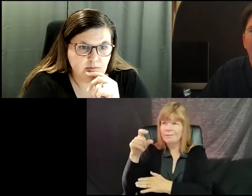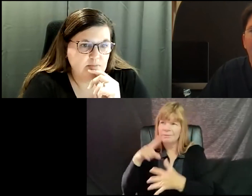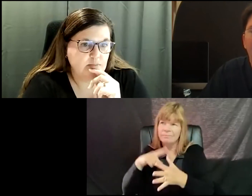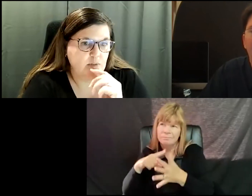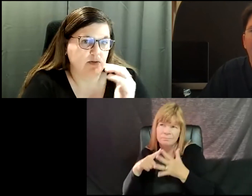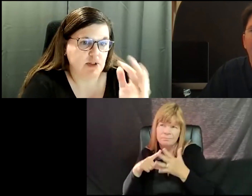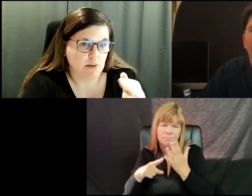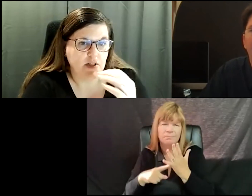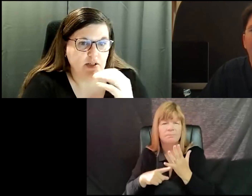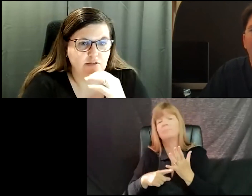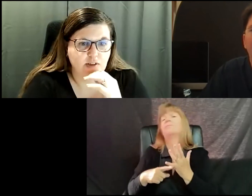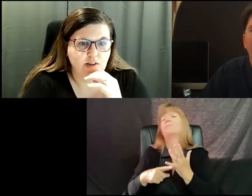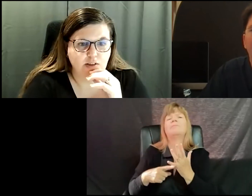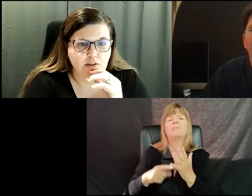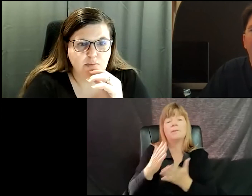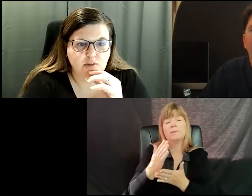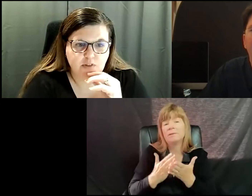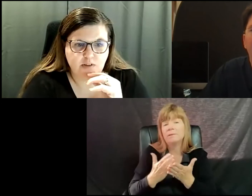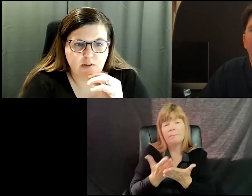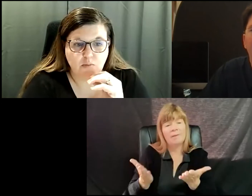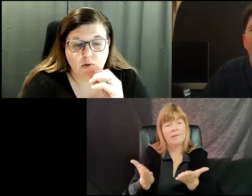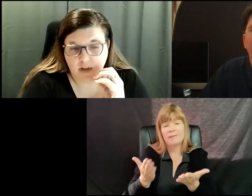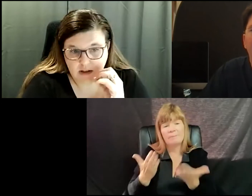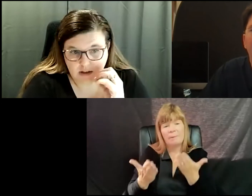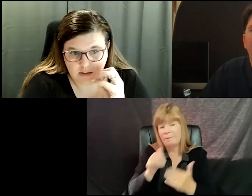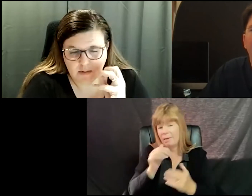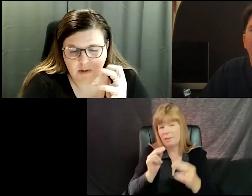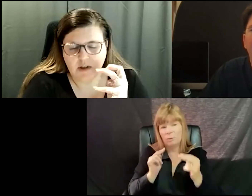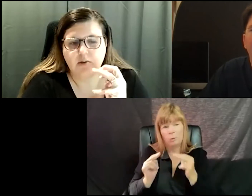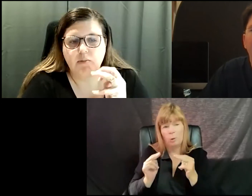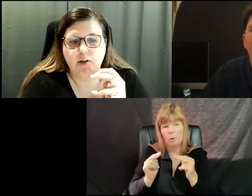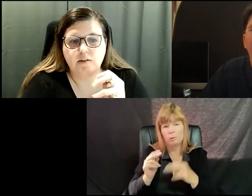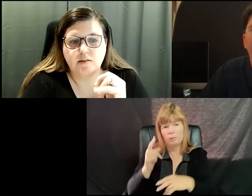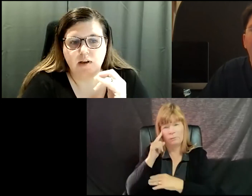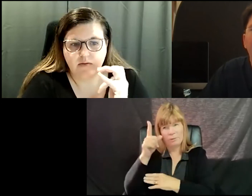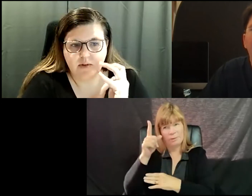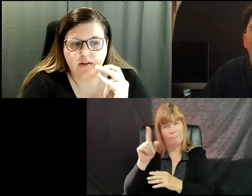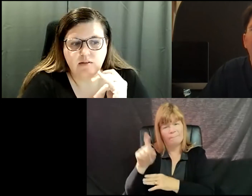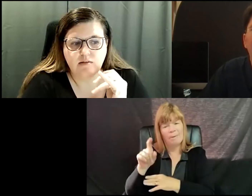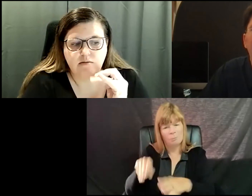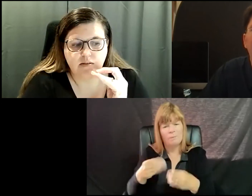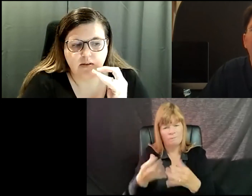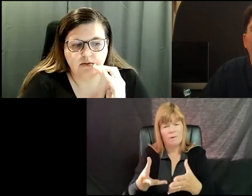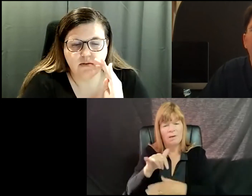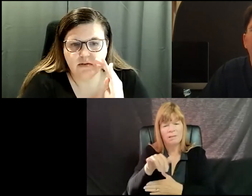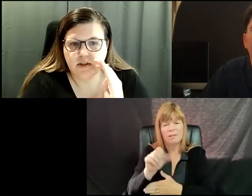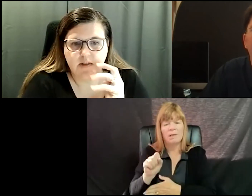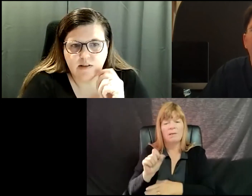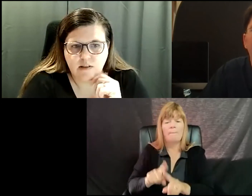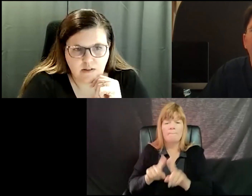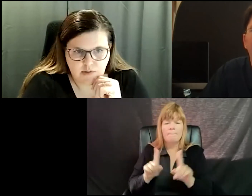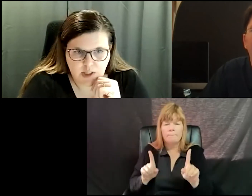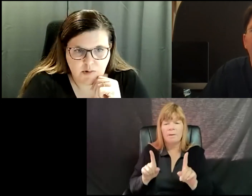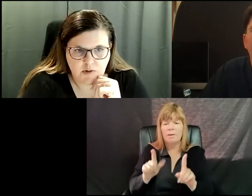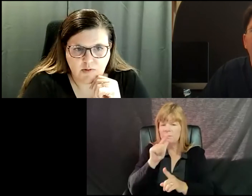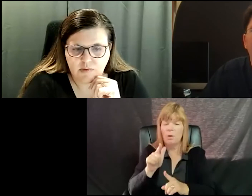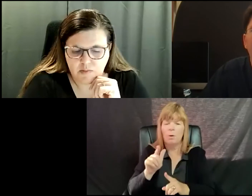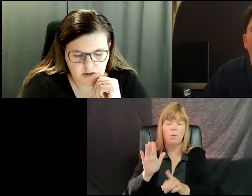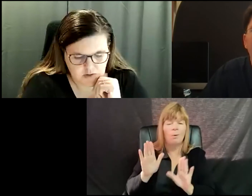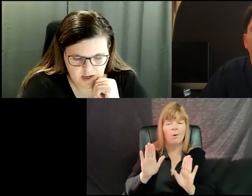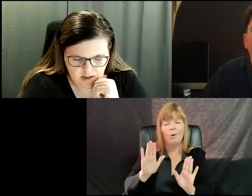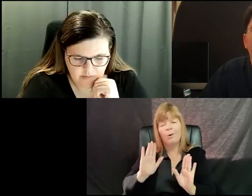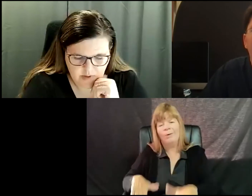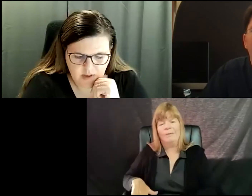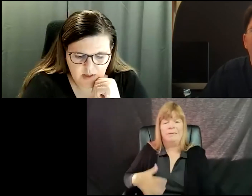they are, some things are not negotiable as far as them providing them, but everything, don't leave anything off the table,